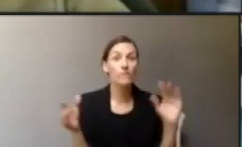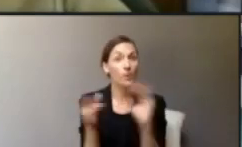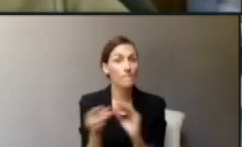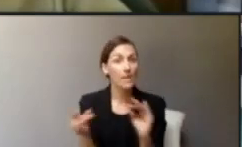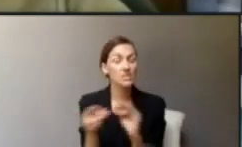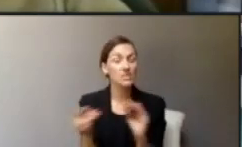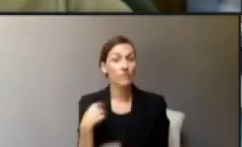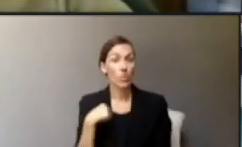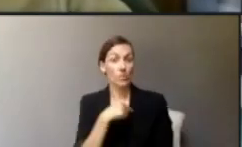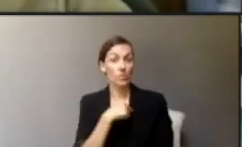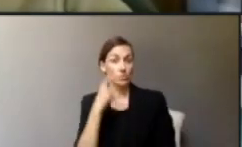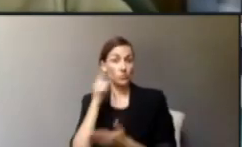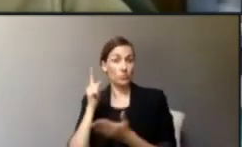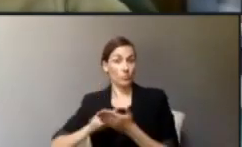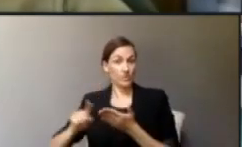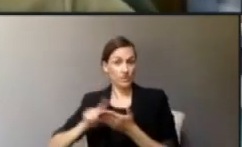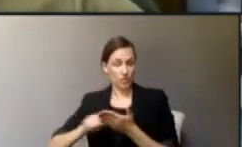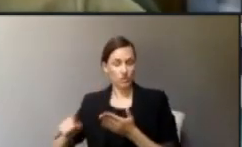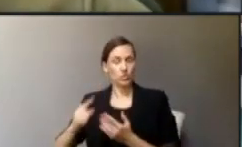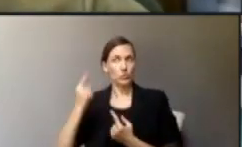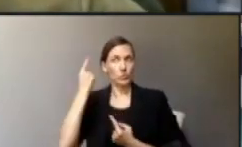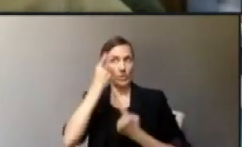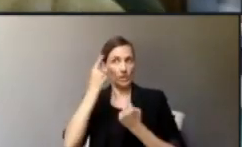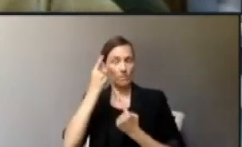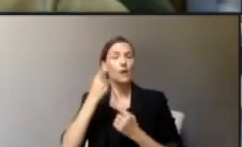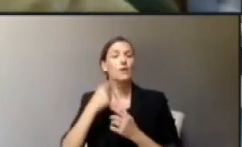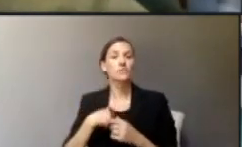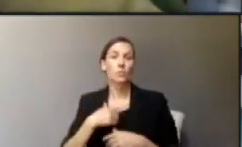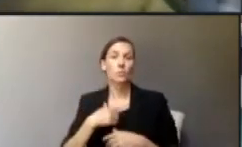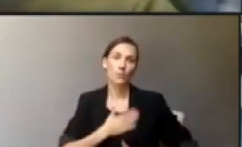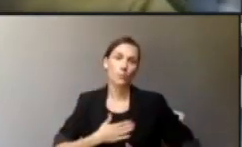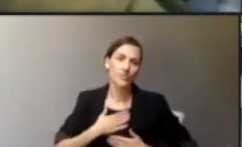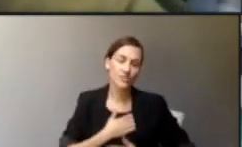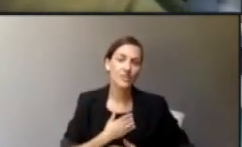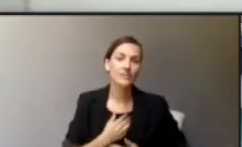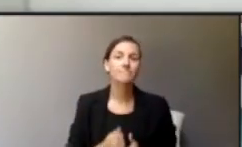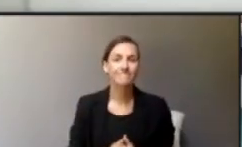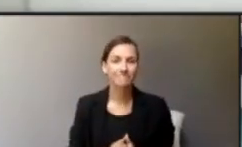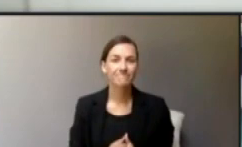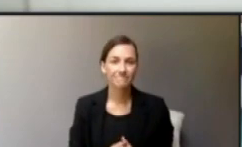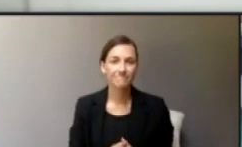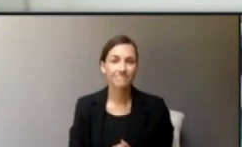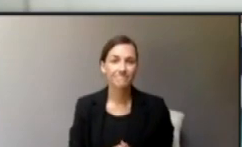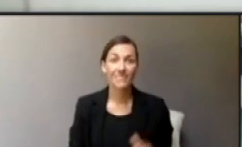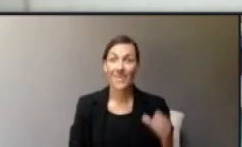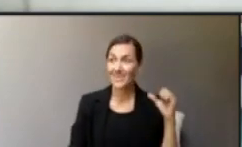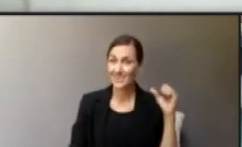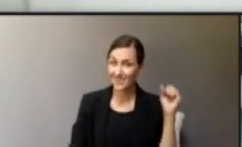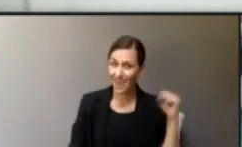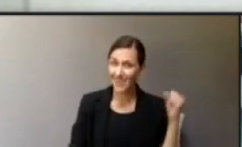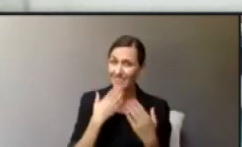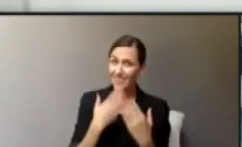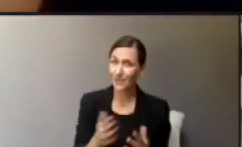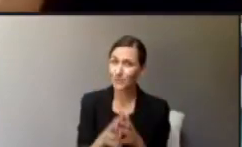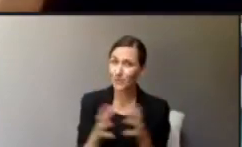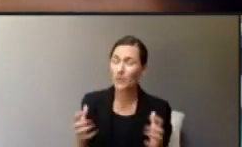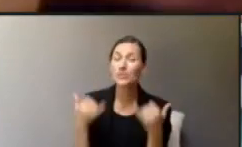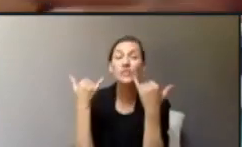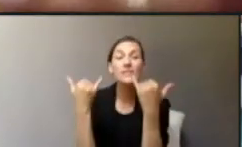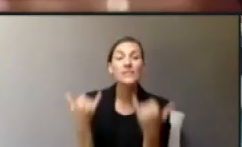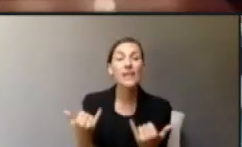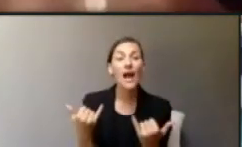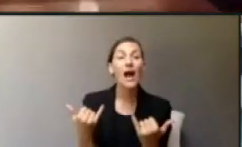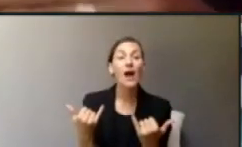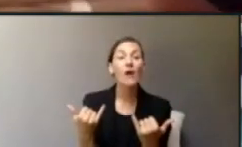of us that are researchers to take home. We appreciate it. You're quite welcome. Yes, Thank you so much. And we're going to